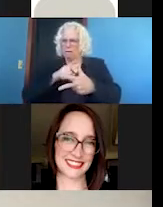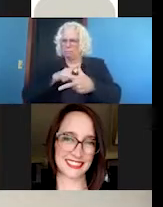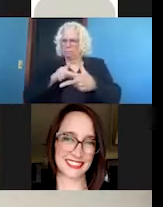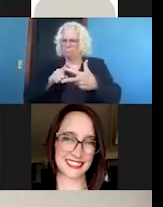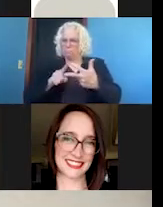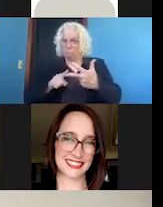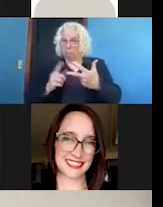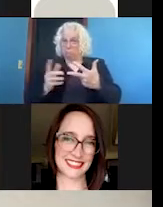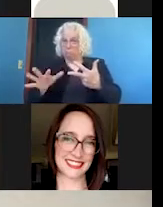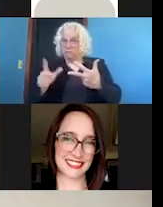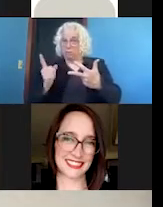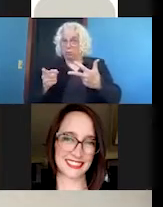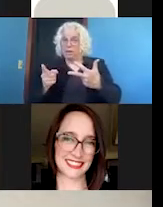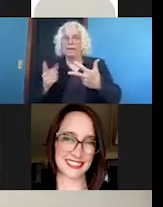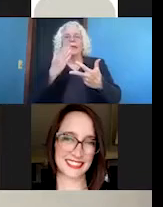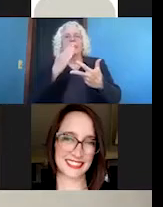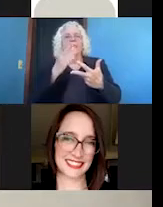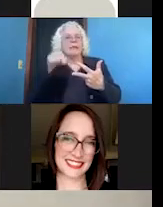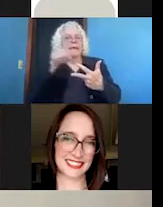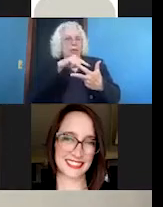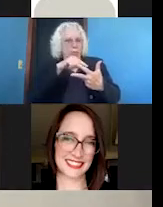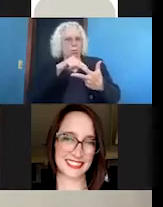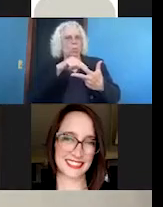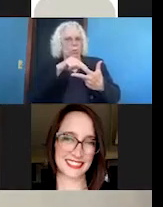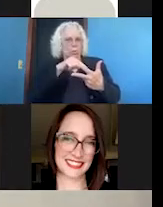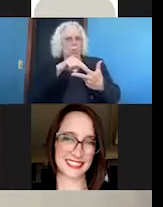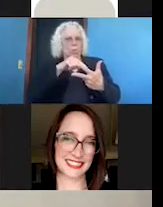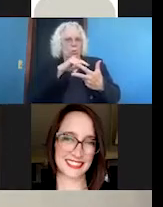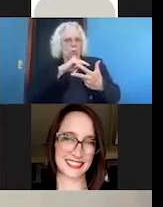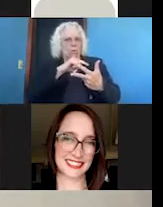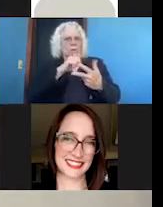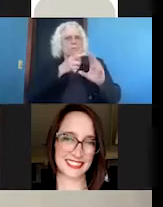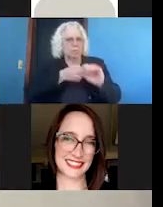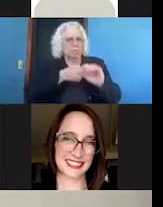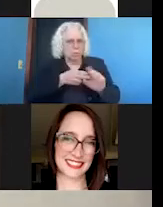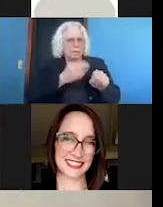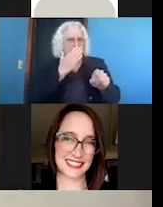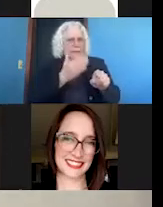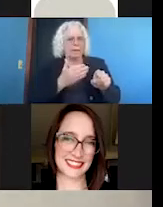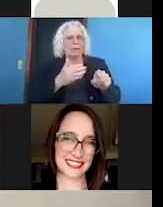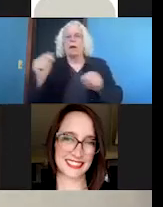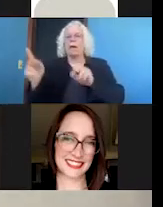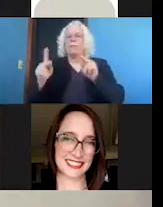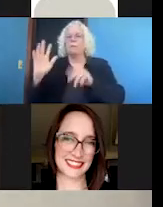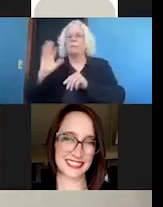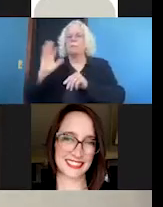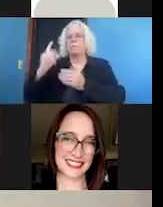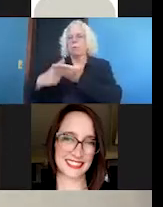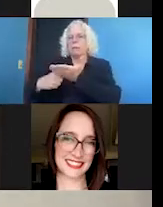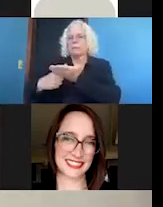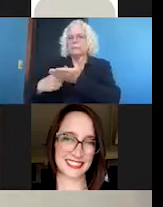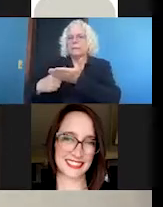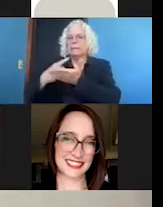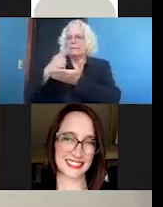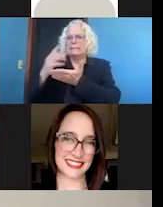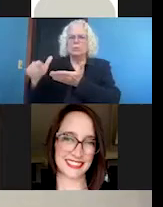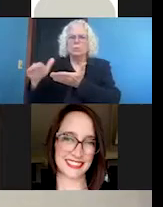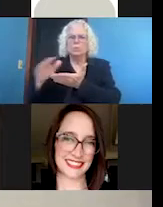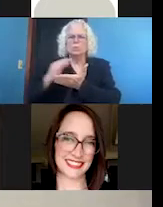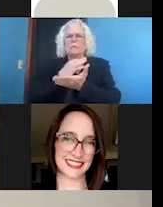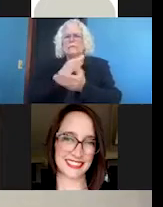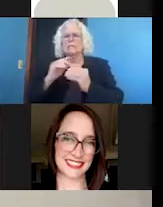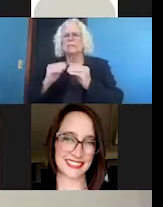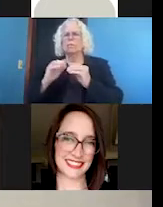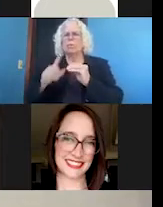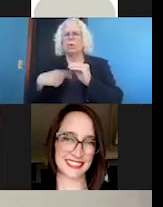panelists. Thank you again for folks for chiming in. We had a number of folks who talked about, like, we want to hear more about kind of